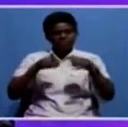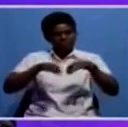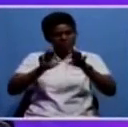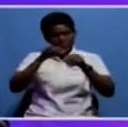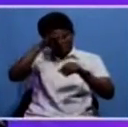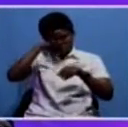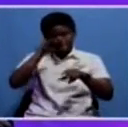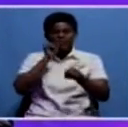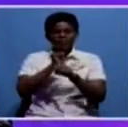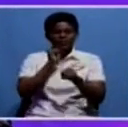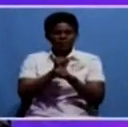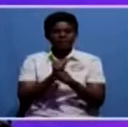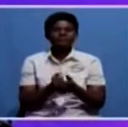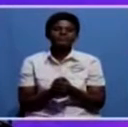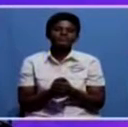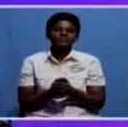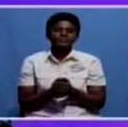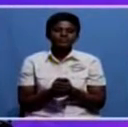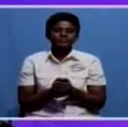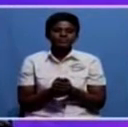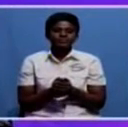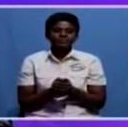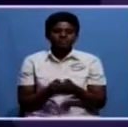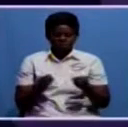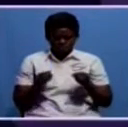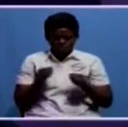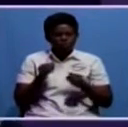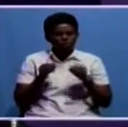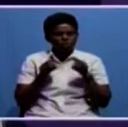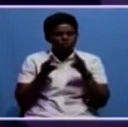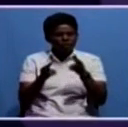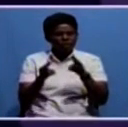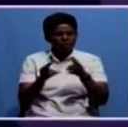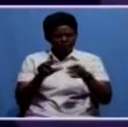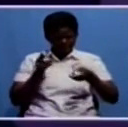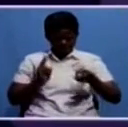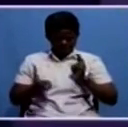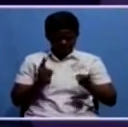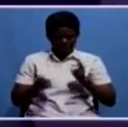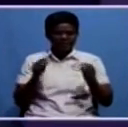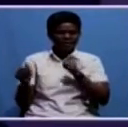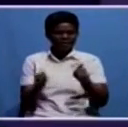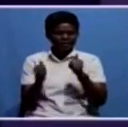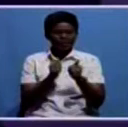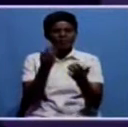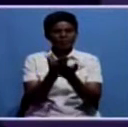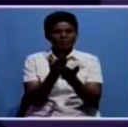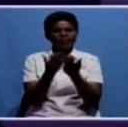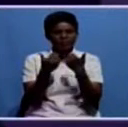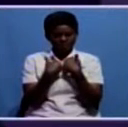mine operating. The speed with which action was taken to appoint a liquidator and quickly move in seems to suggest